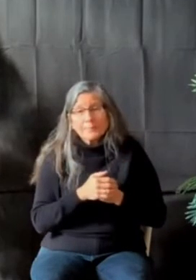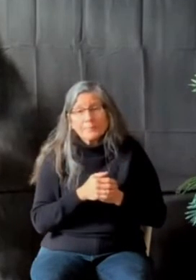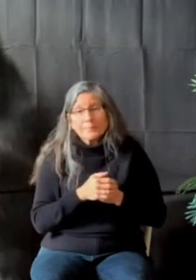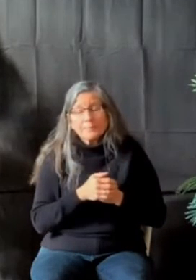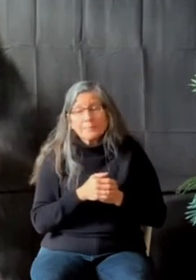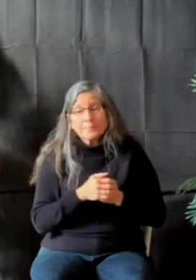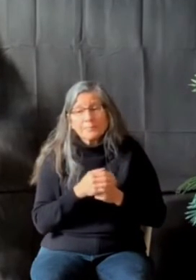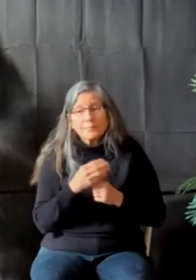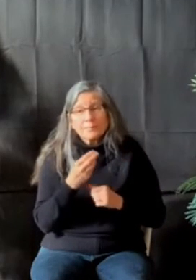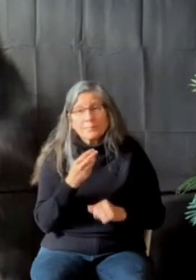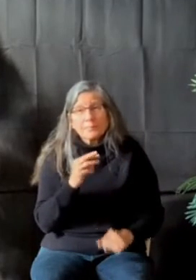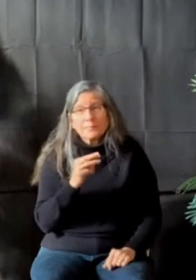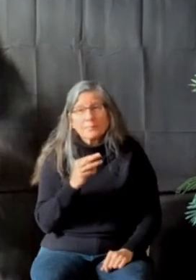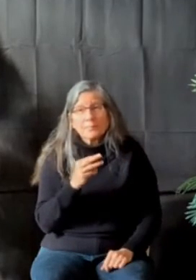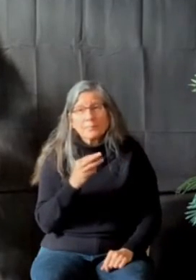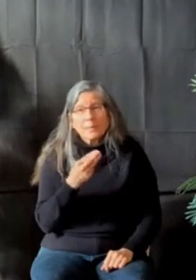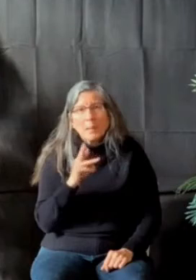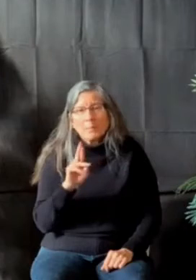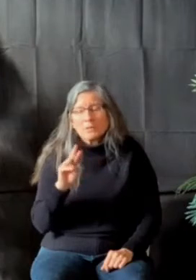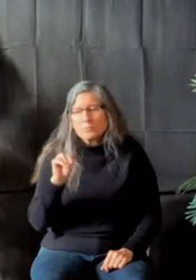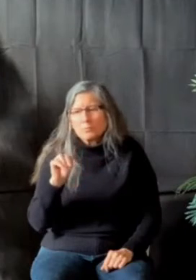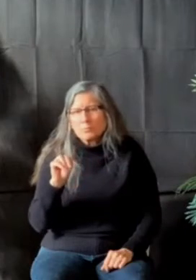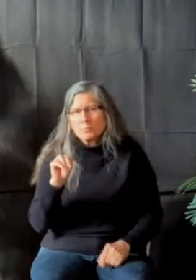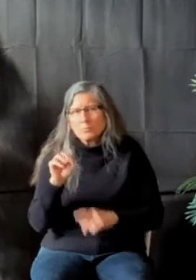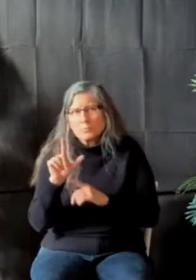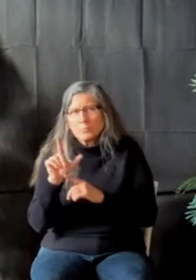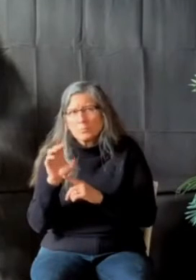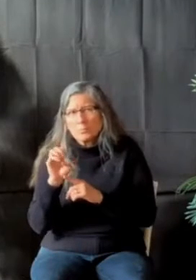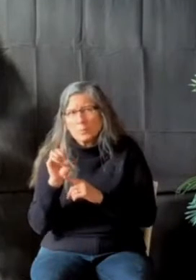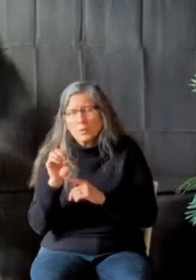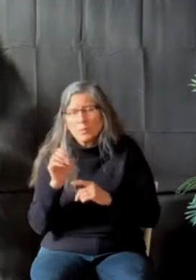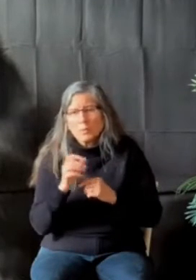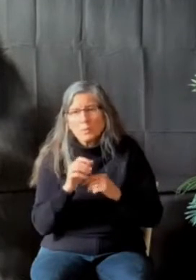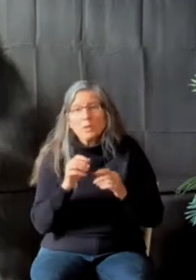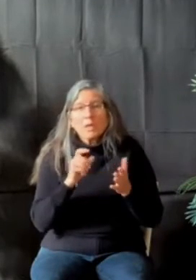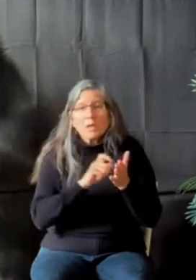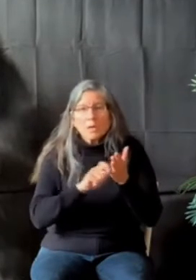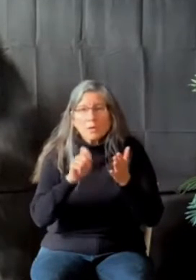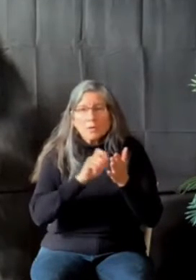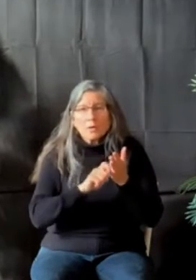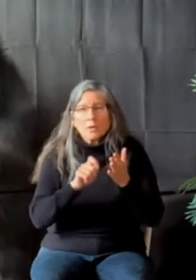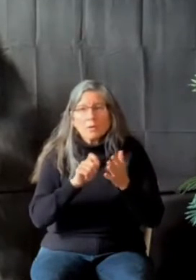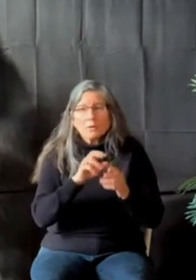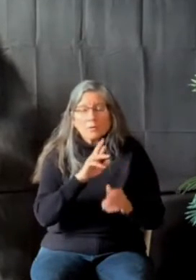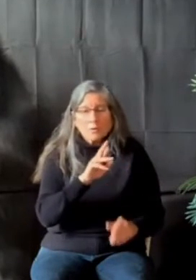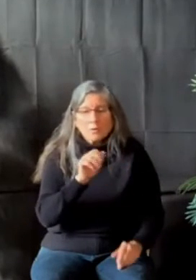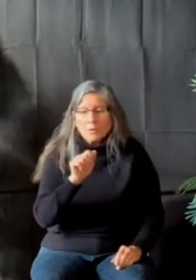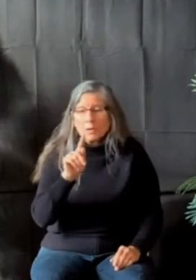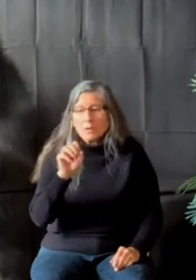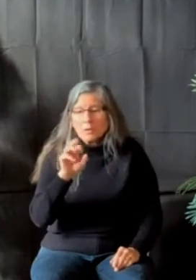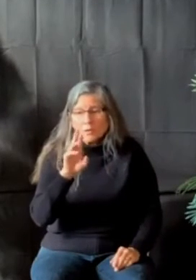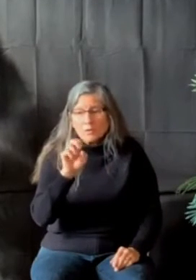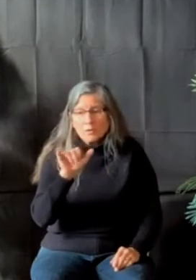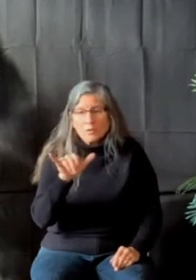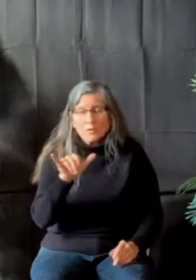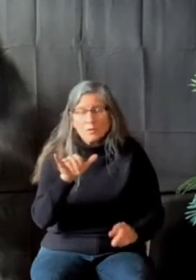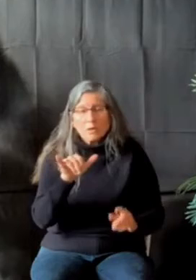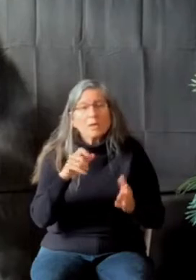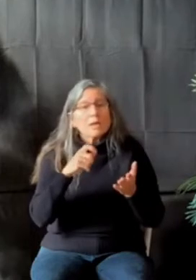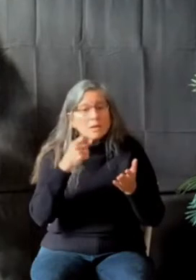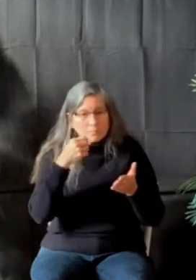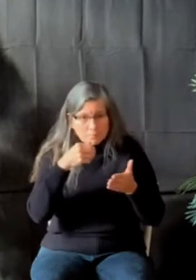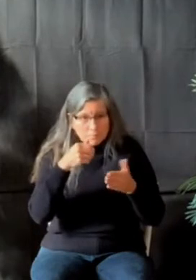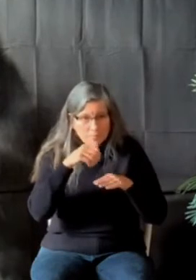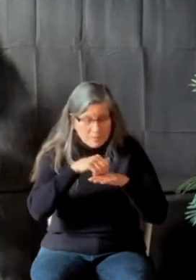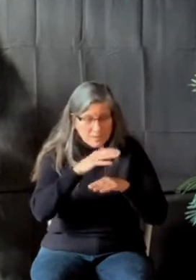And Mr. Newell was his name. And he wrote to R.A. Torrey about his son. That